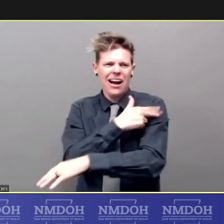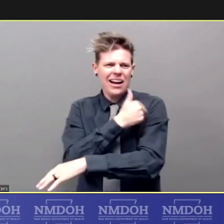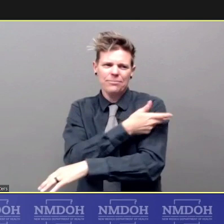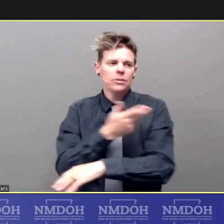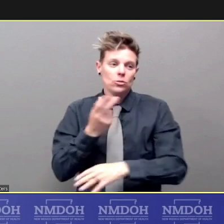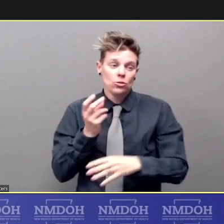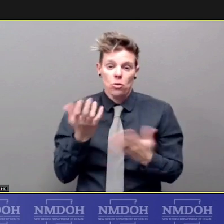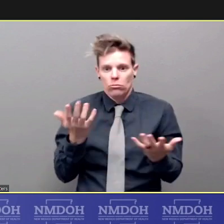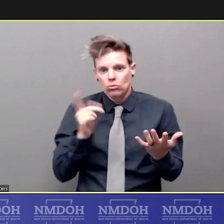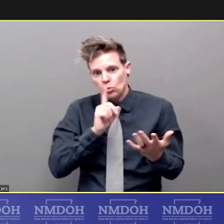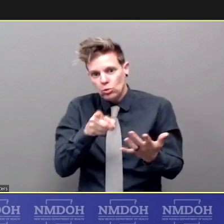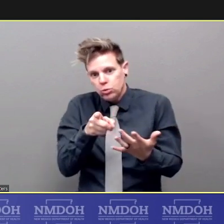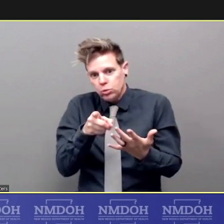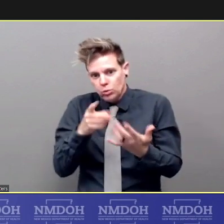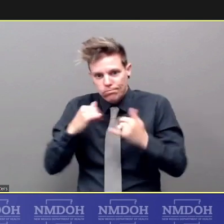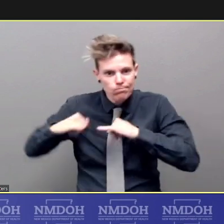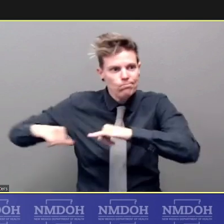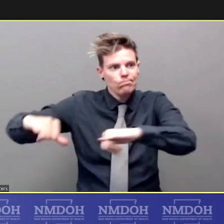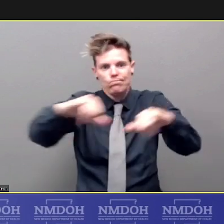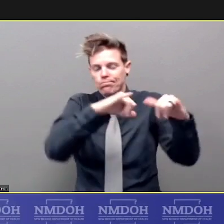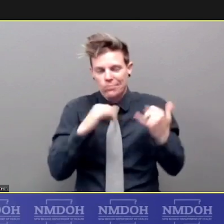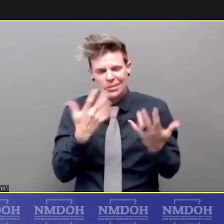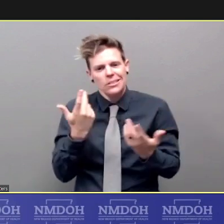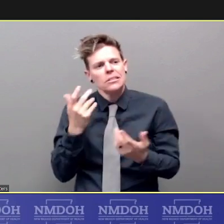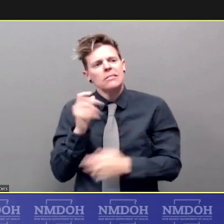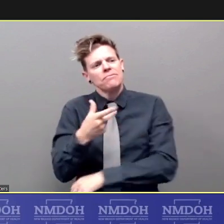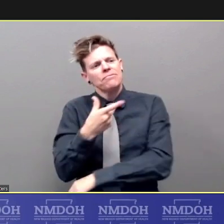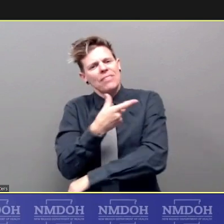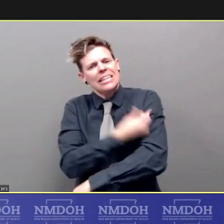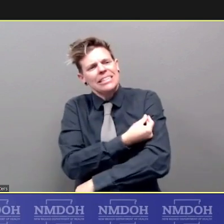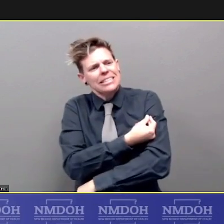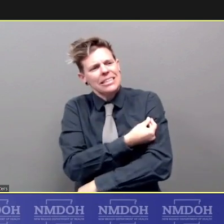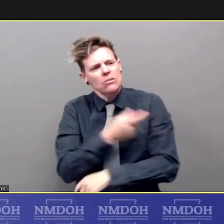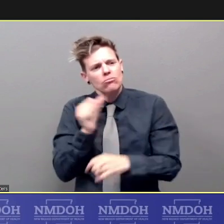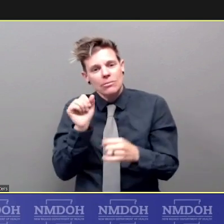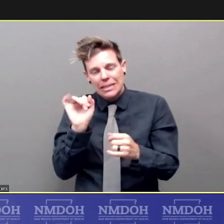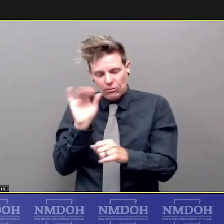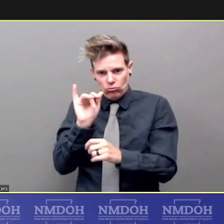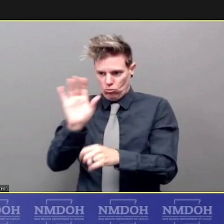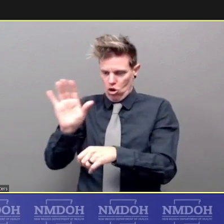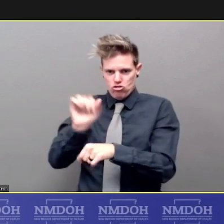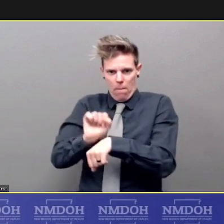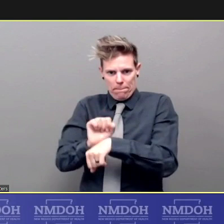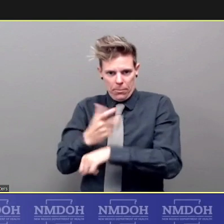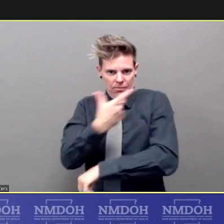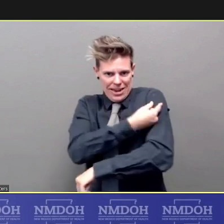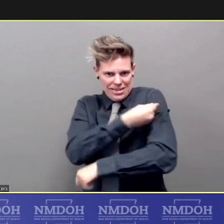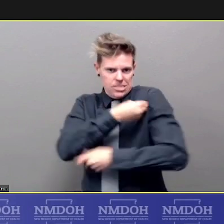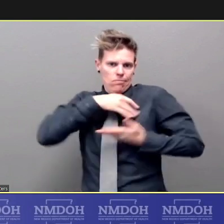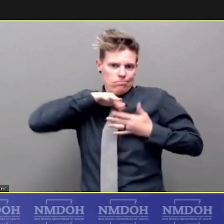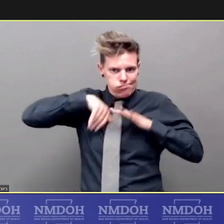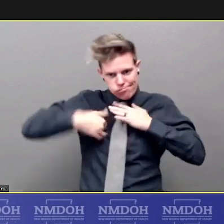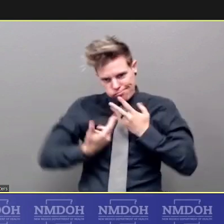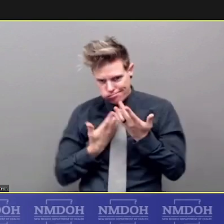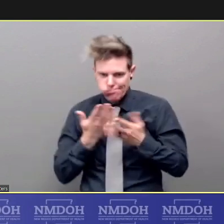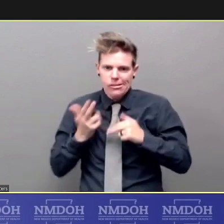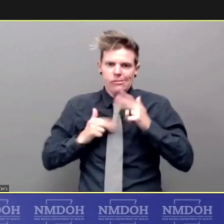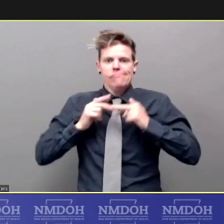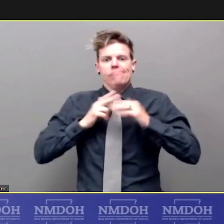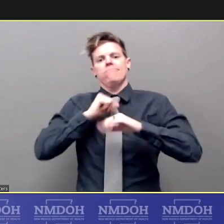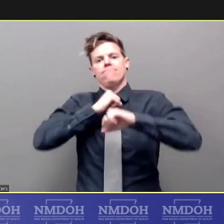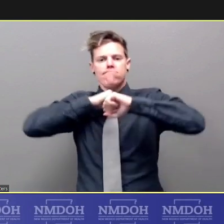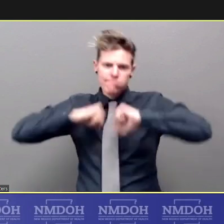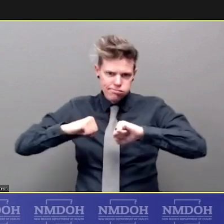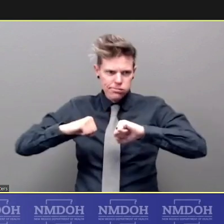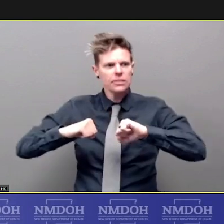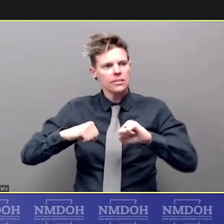vaccine stimulates our immune system. My theory is that that fever and chills and those symptoms I got were due